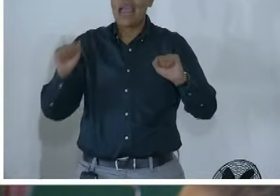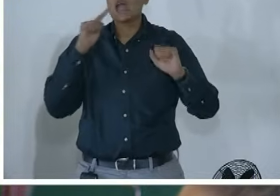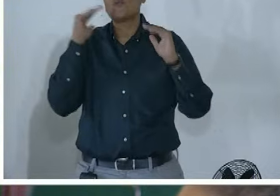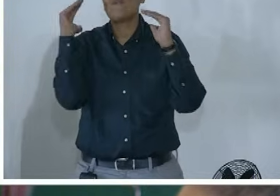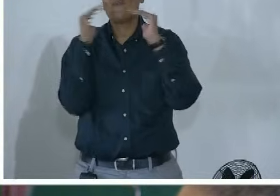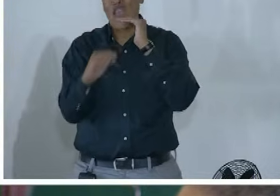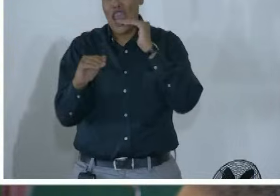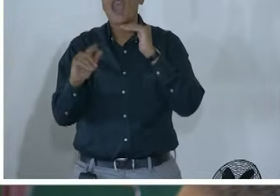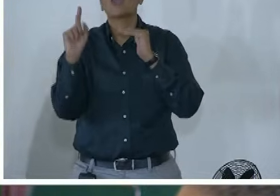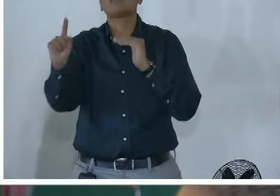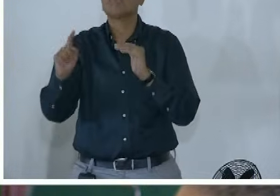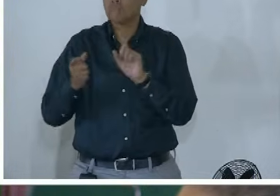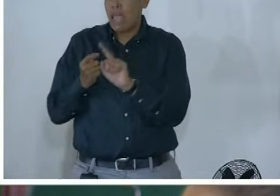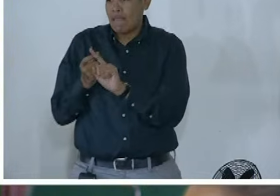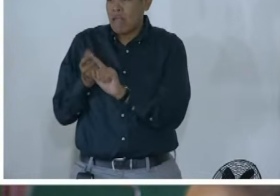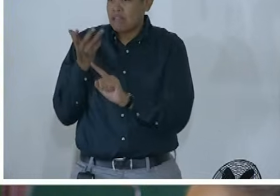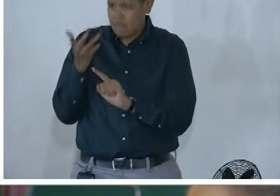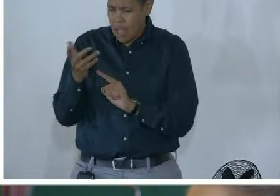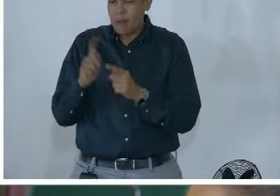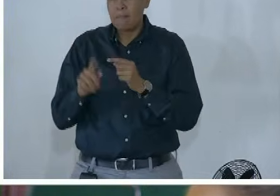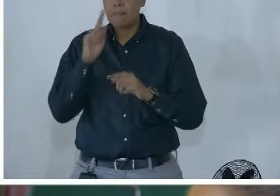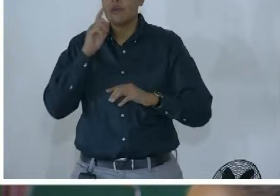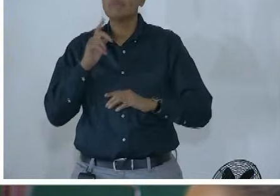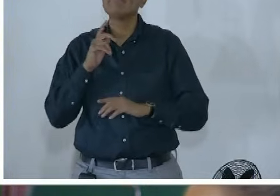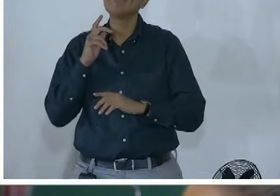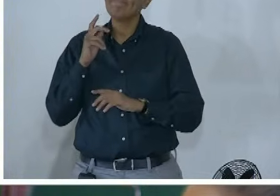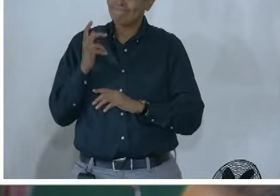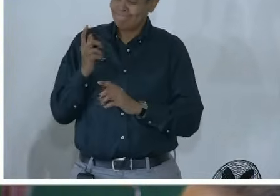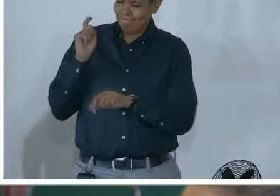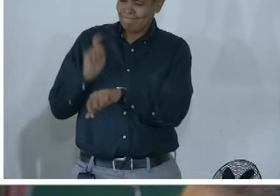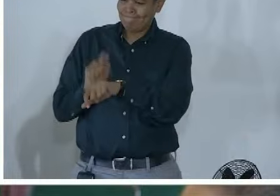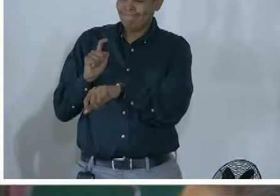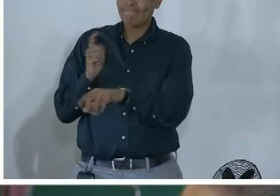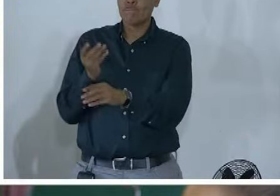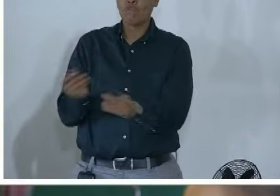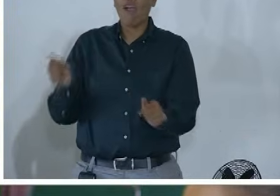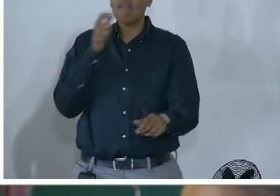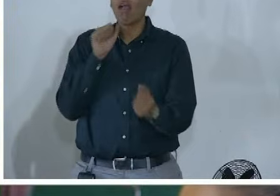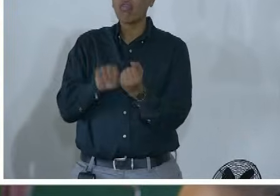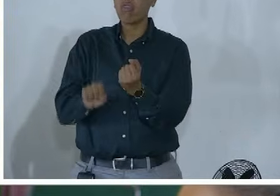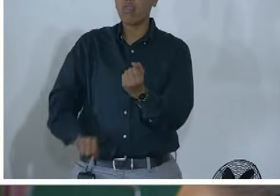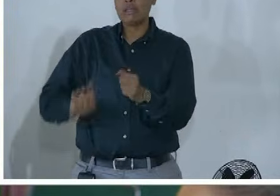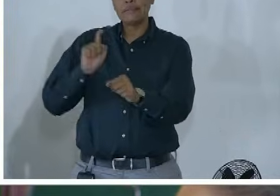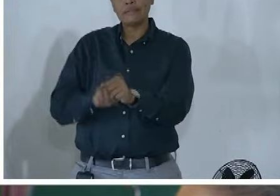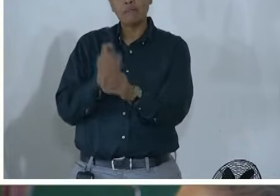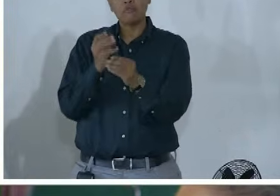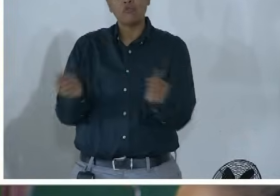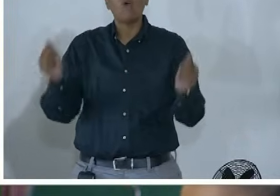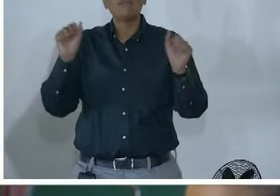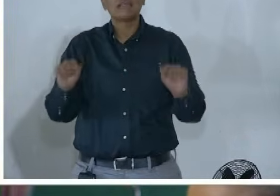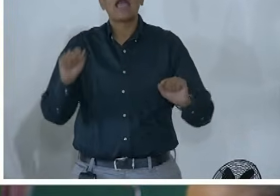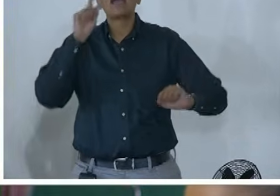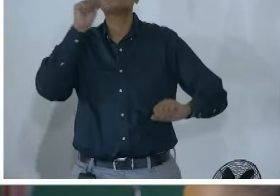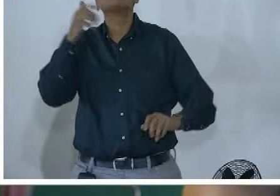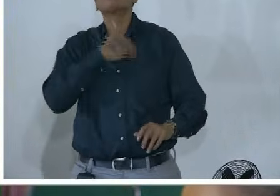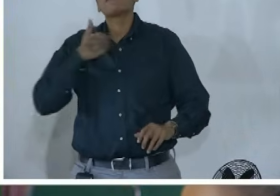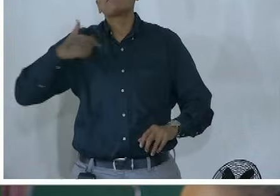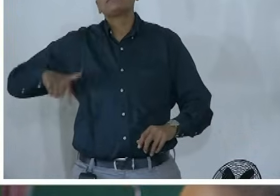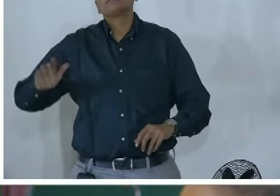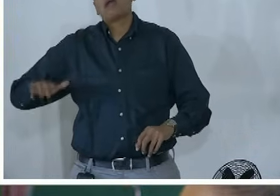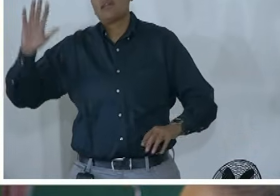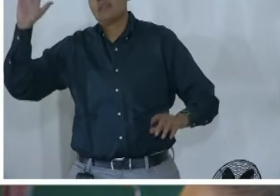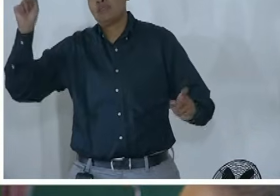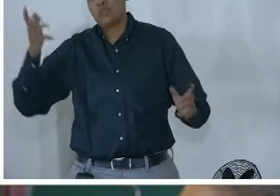fair, effective, and timely dispute resolution. Mr. Speaker and members of this